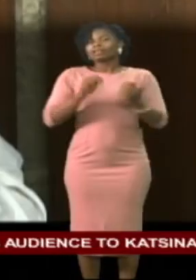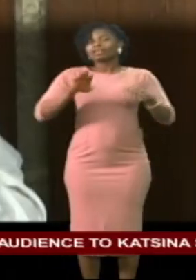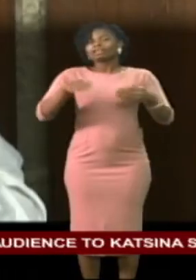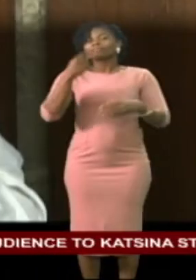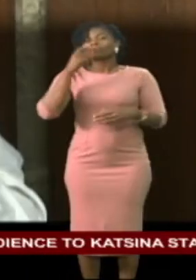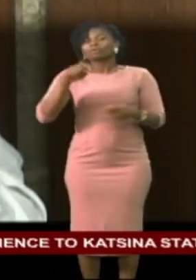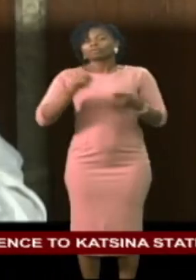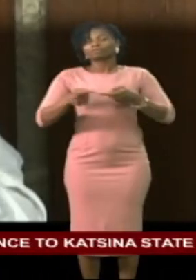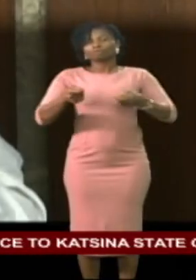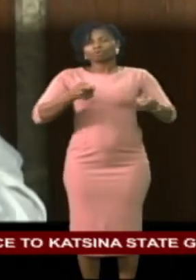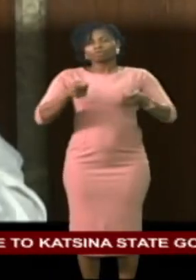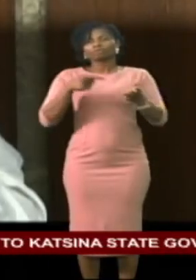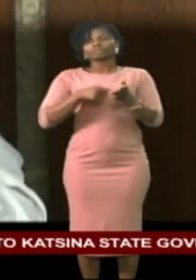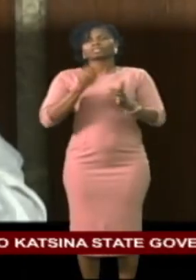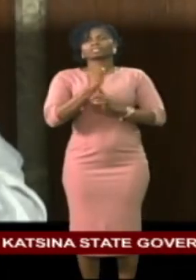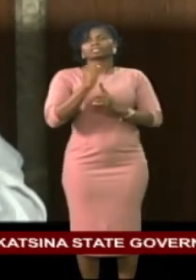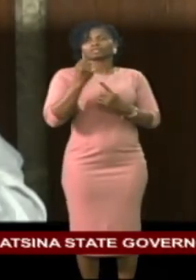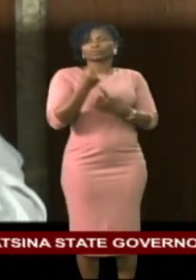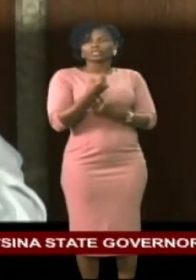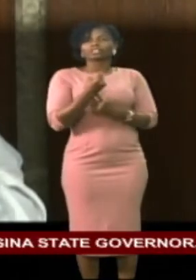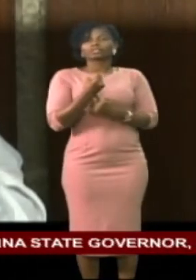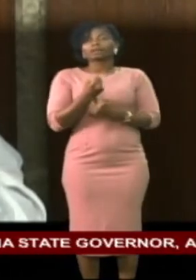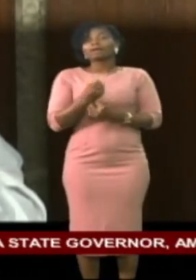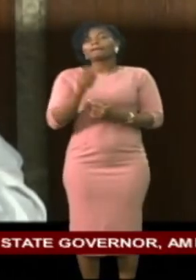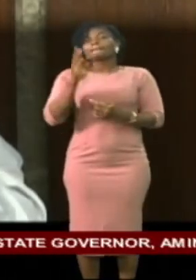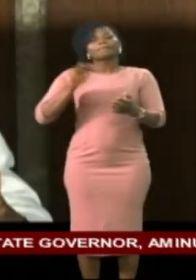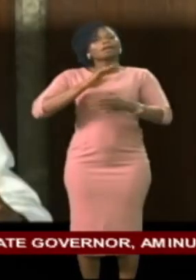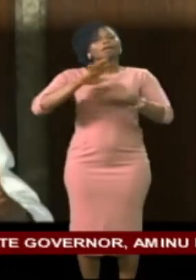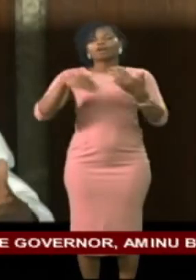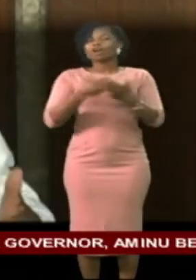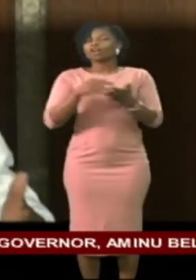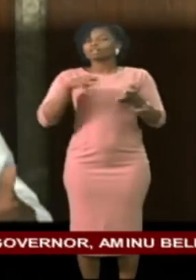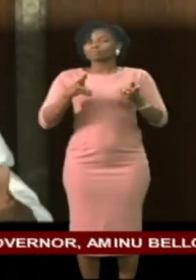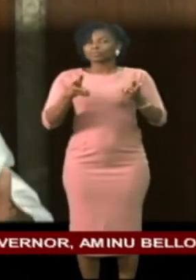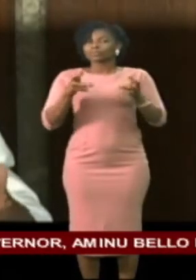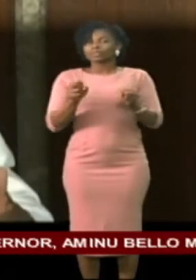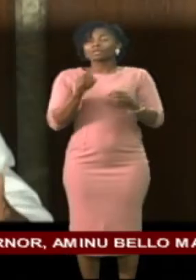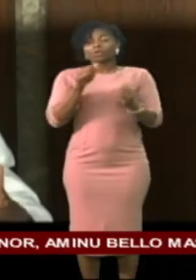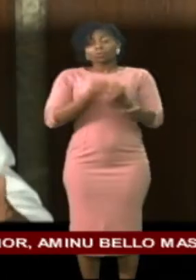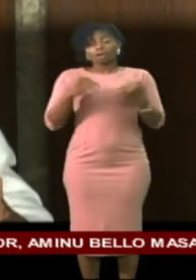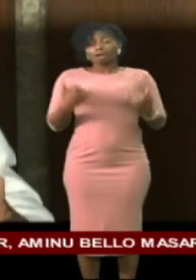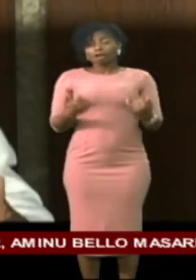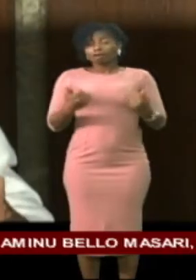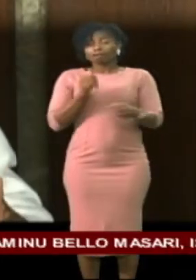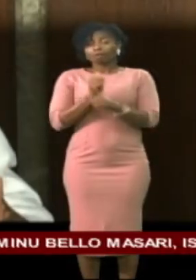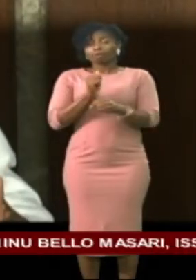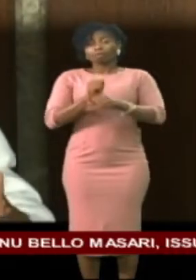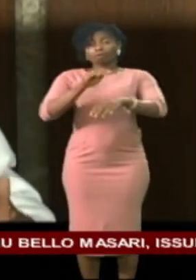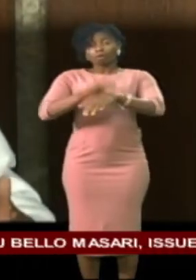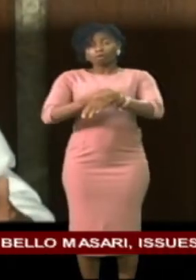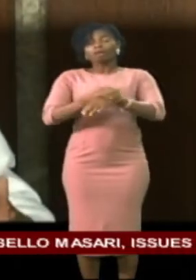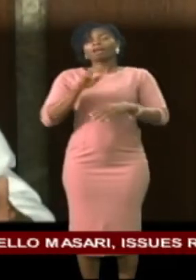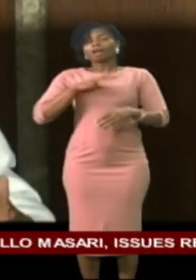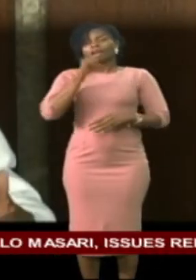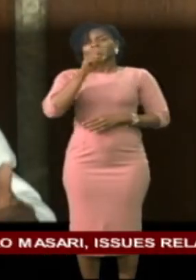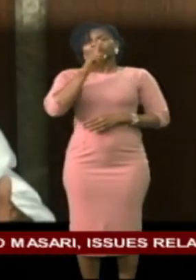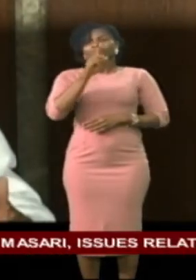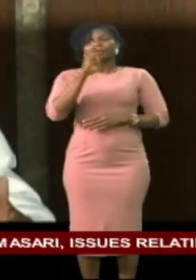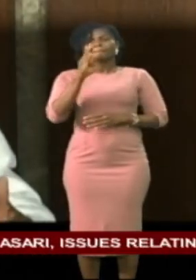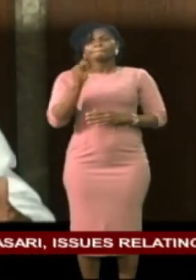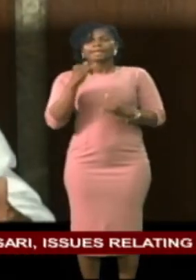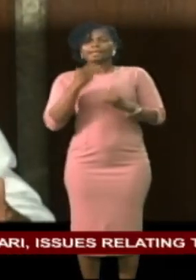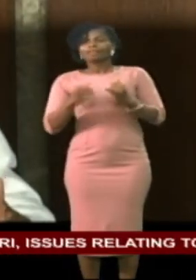control the situation by all means. With the current operation going on, I'm sure before the end of